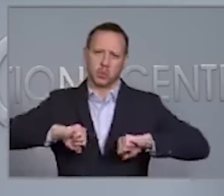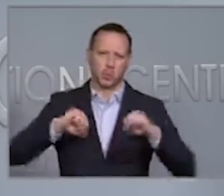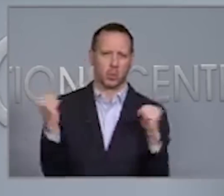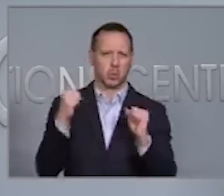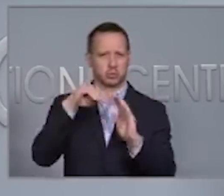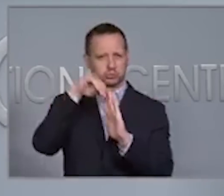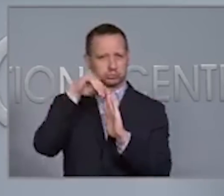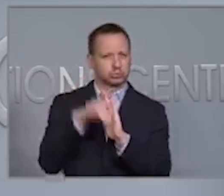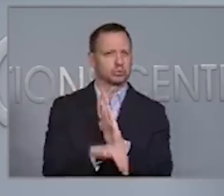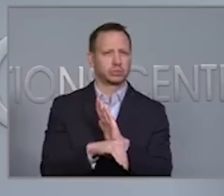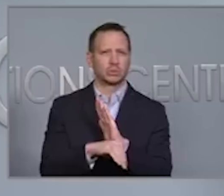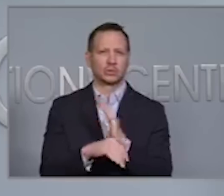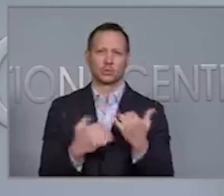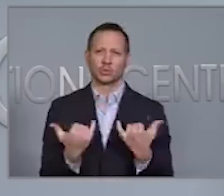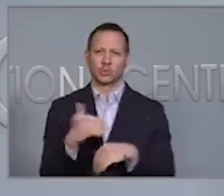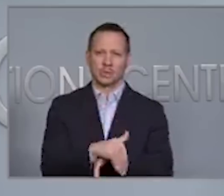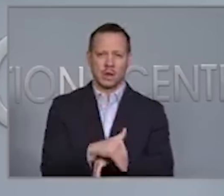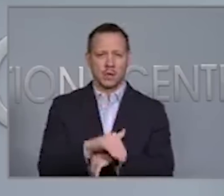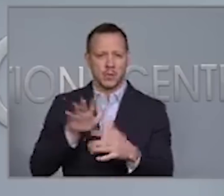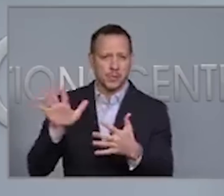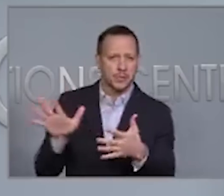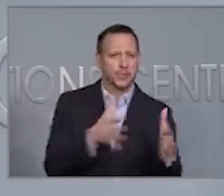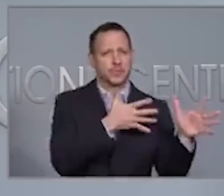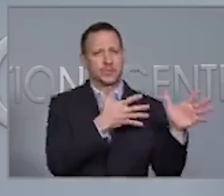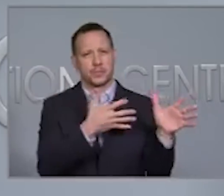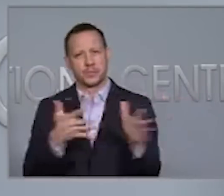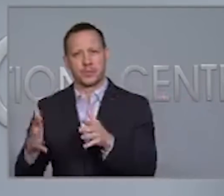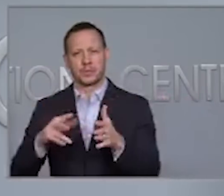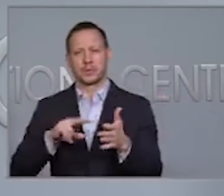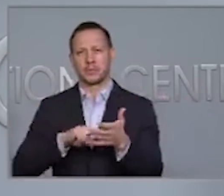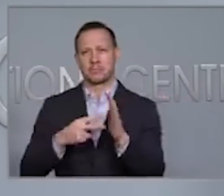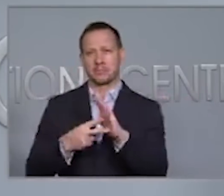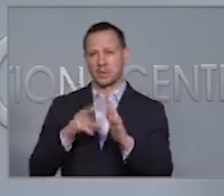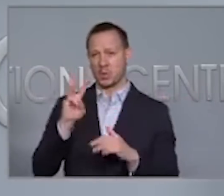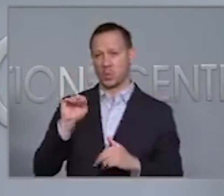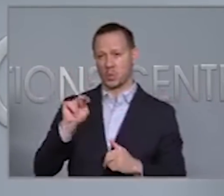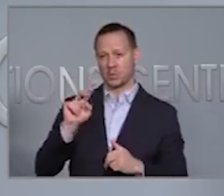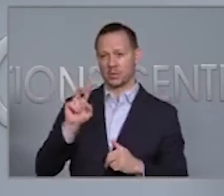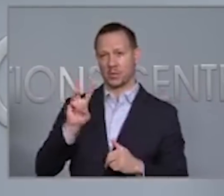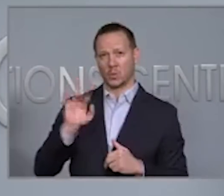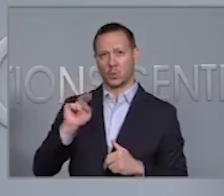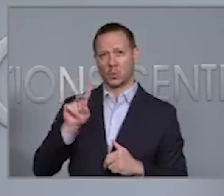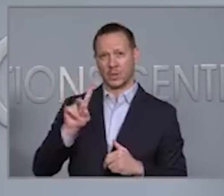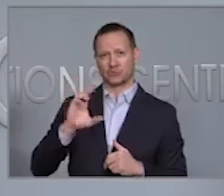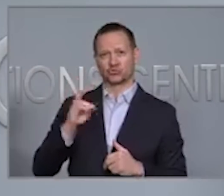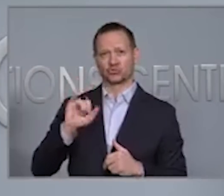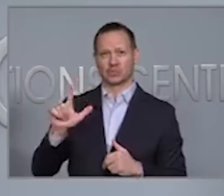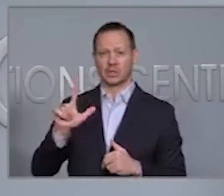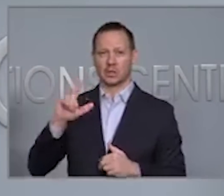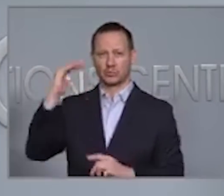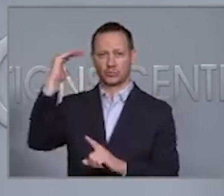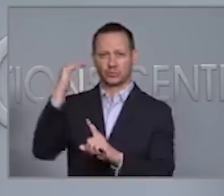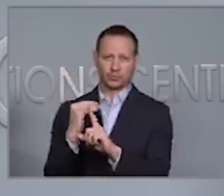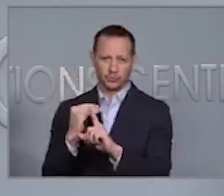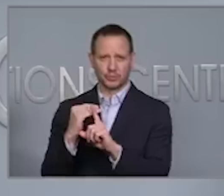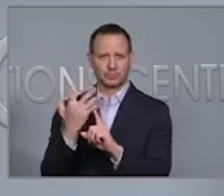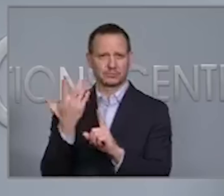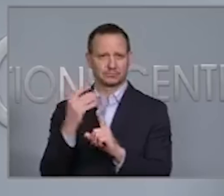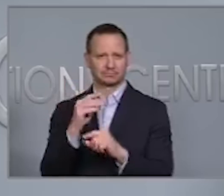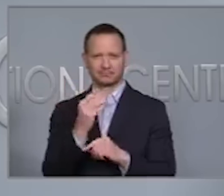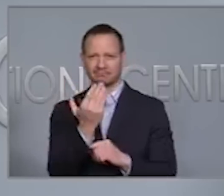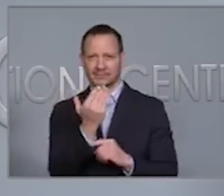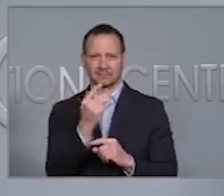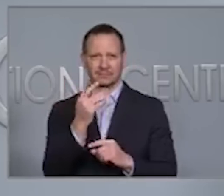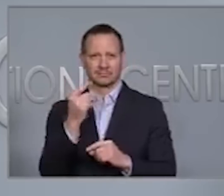across the state tonight, with gusty winds making the wind chill values in the teens. Unfortunately, the threat of ice